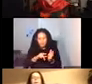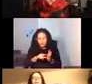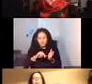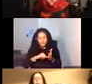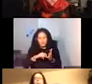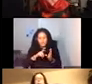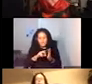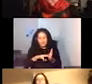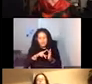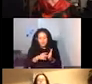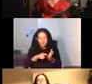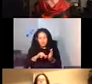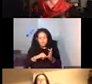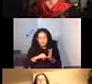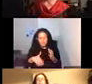Royal Society.